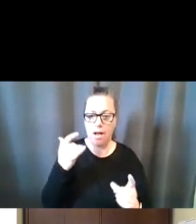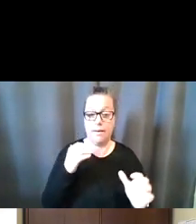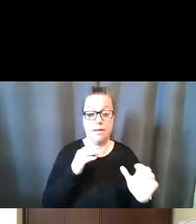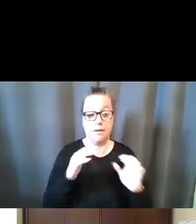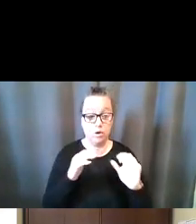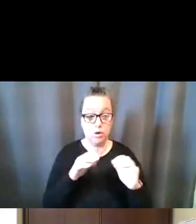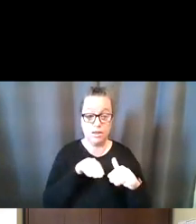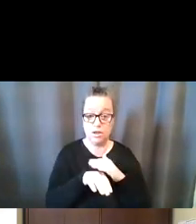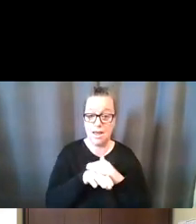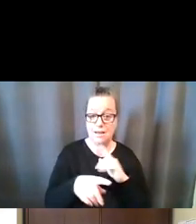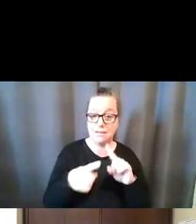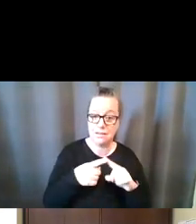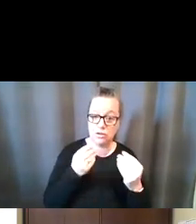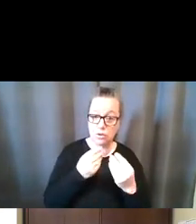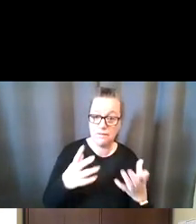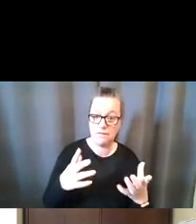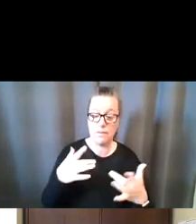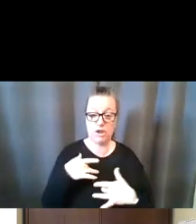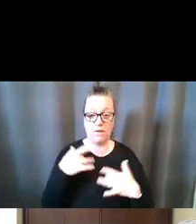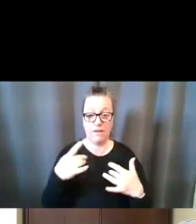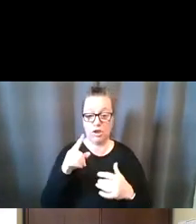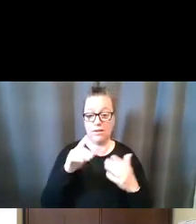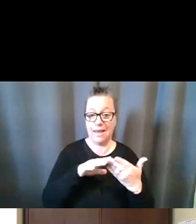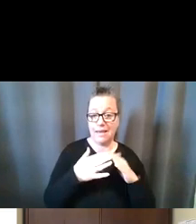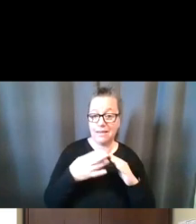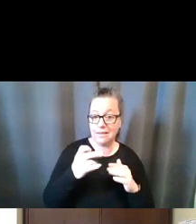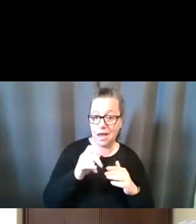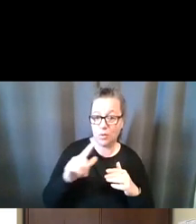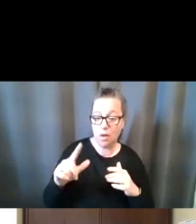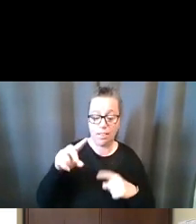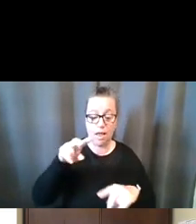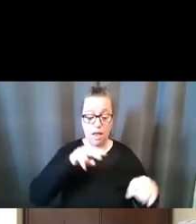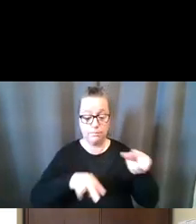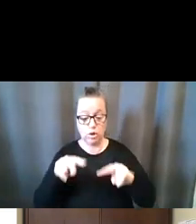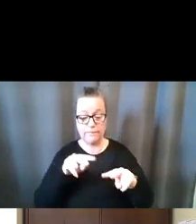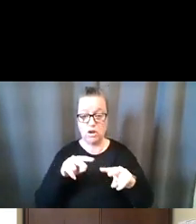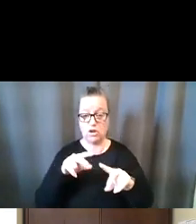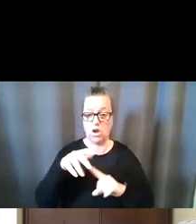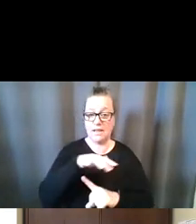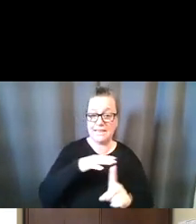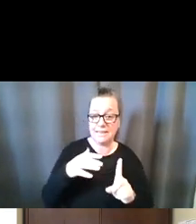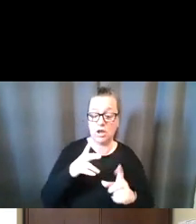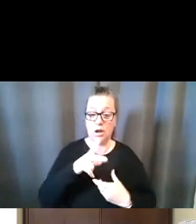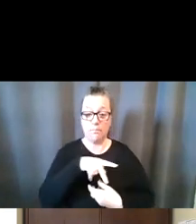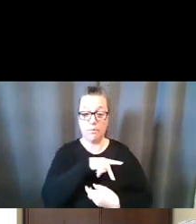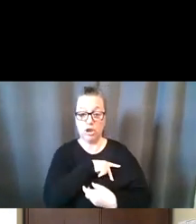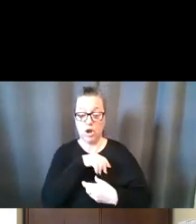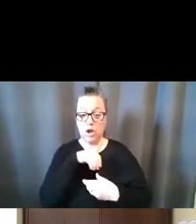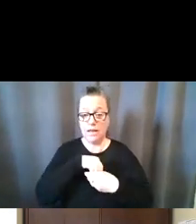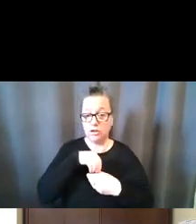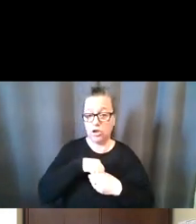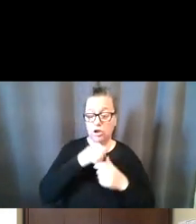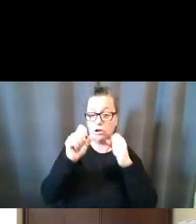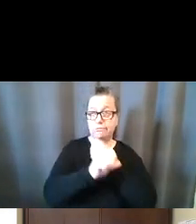and access to information, events like town halls, observable conditions, personal internal vision or